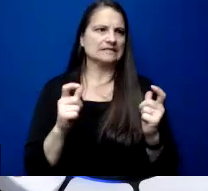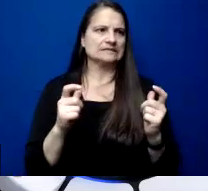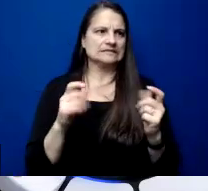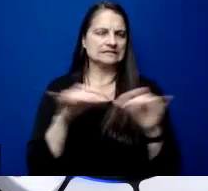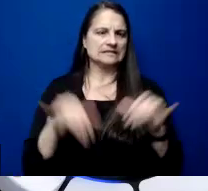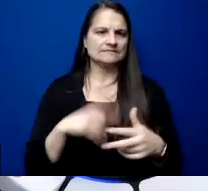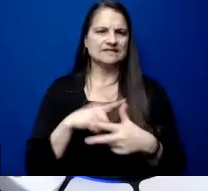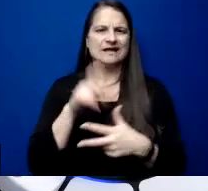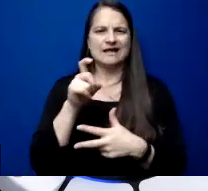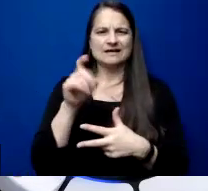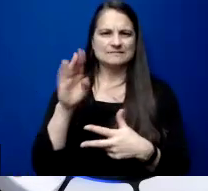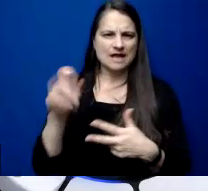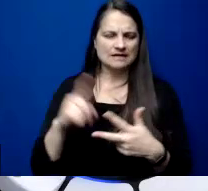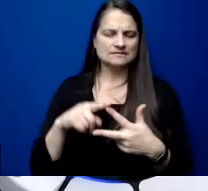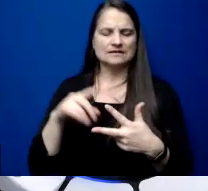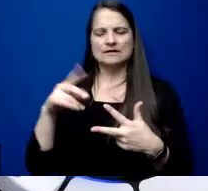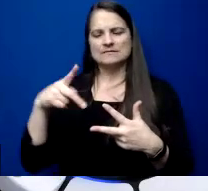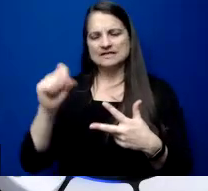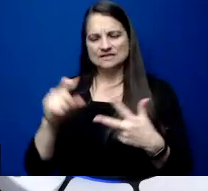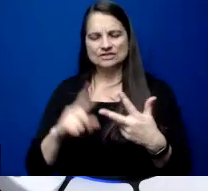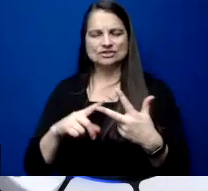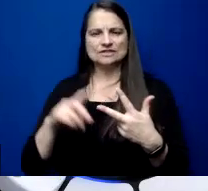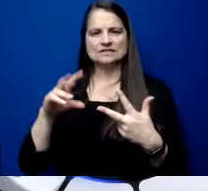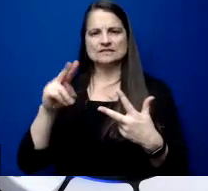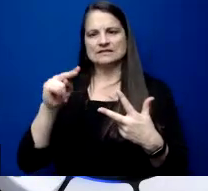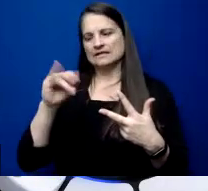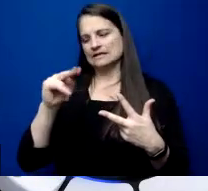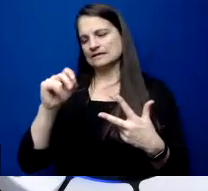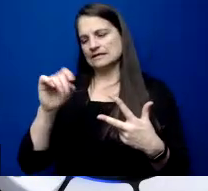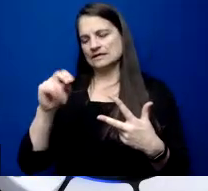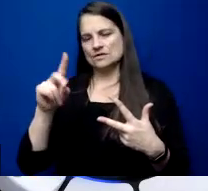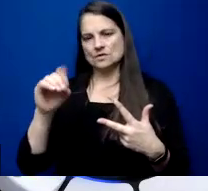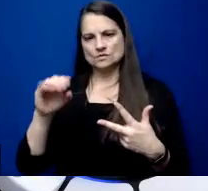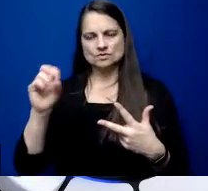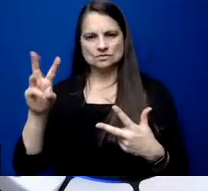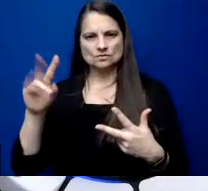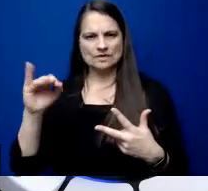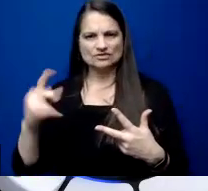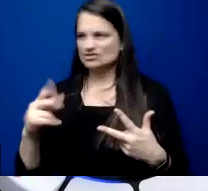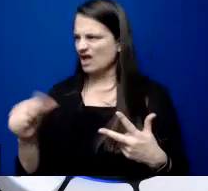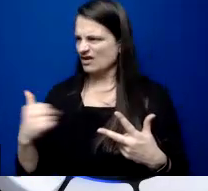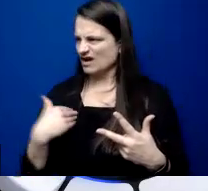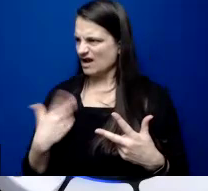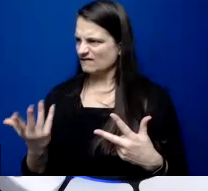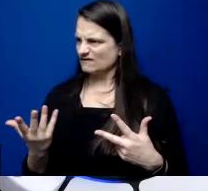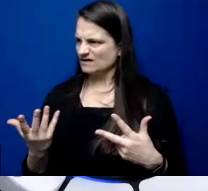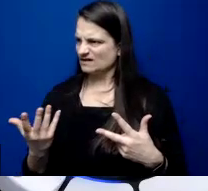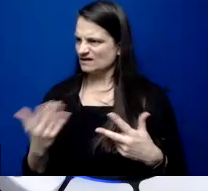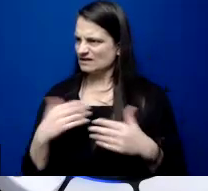Xbox, PlayStation, Switch, Nintendo Switch. Are there other ones that we have accessible controllers for